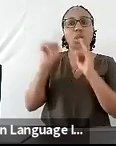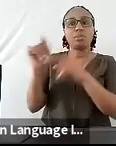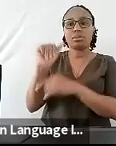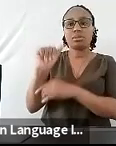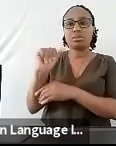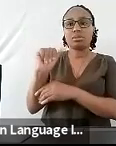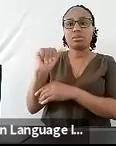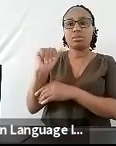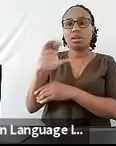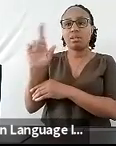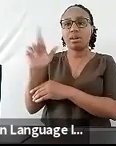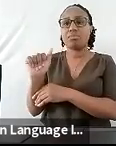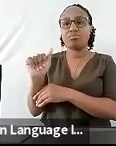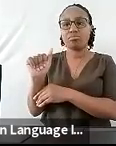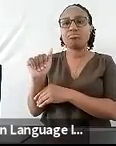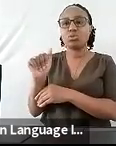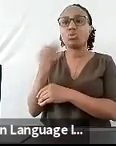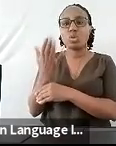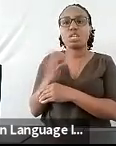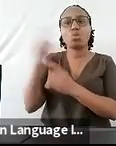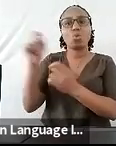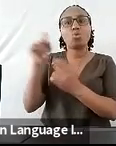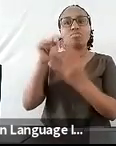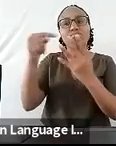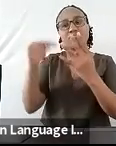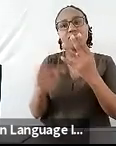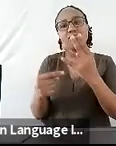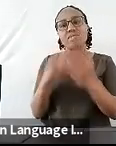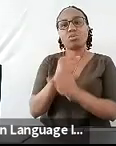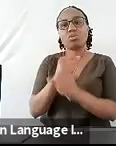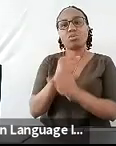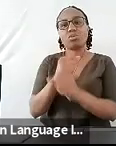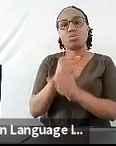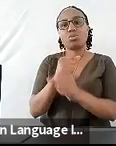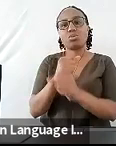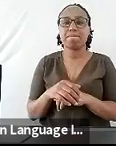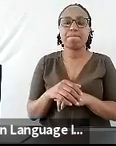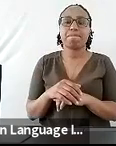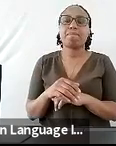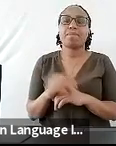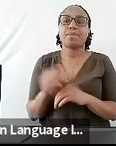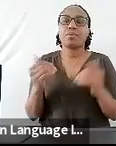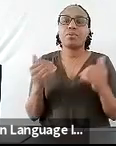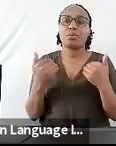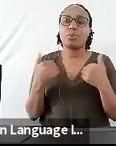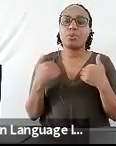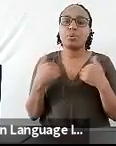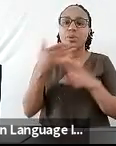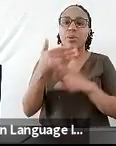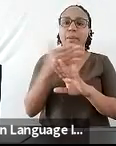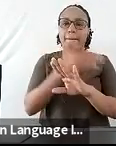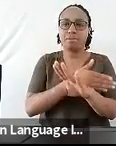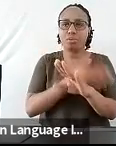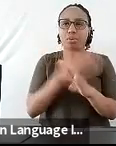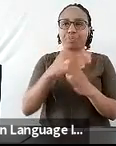this. Yeah. That's beautiful. And I know we're out of time. So before just ending the conversation, I want you very quickly to tell me